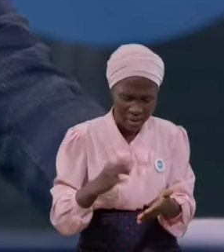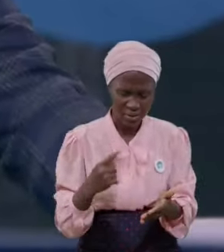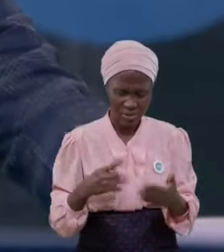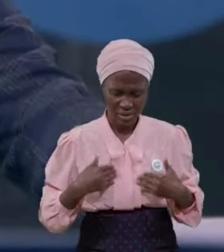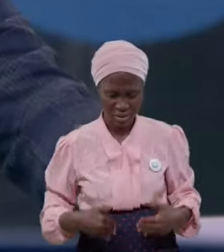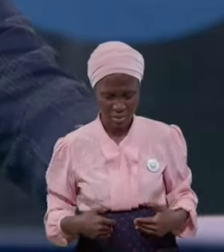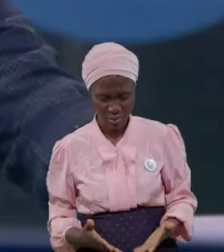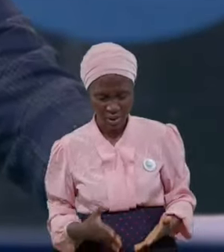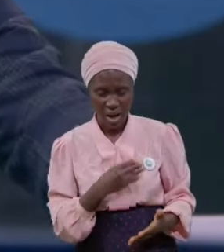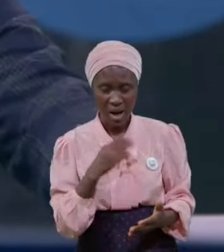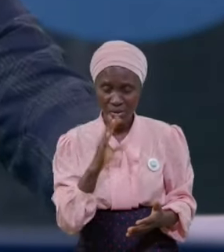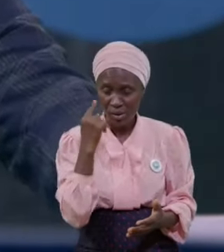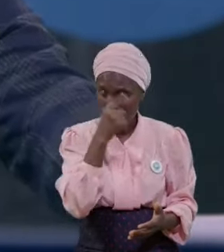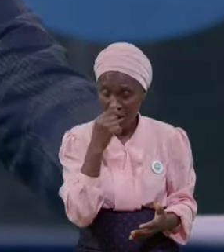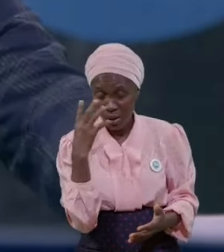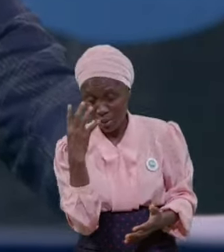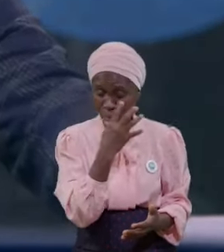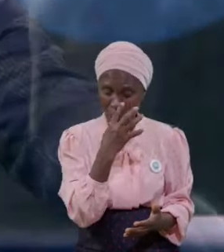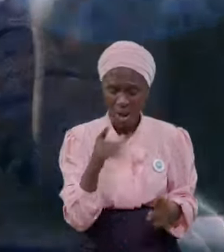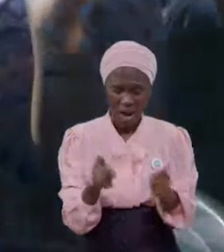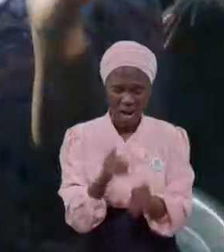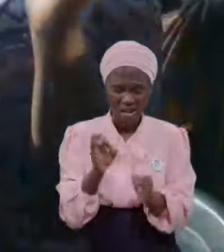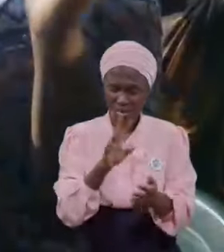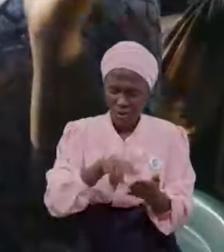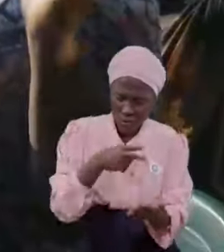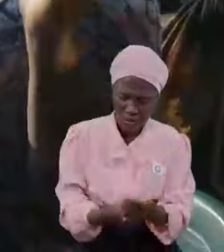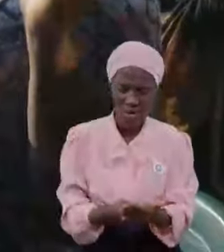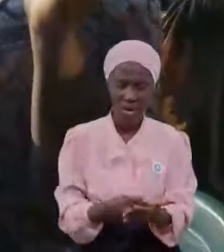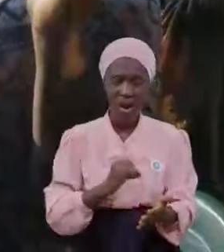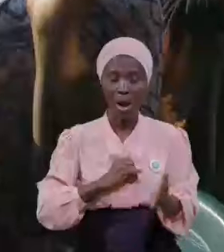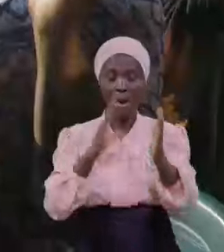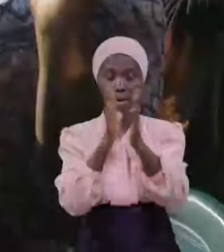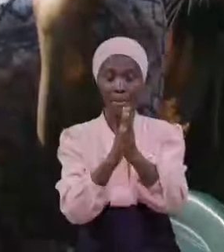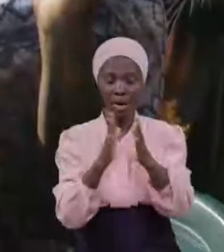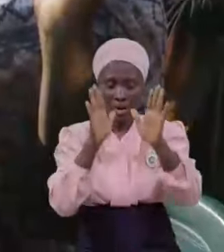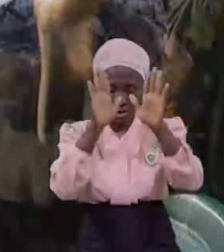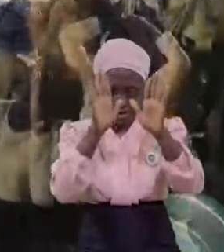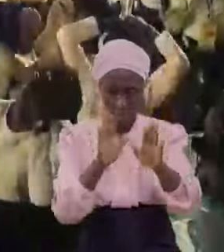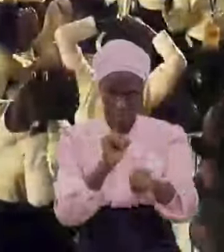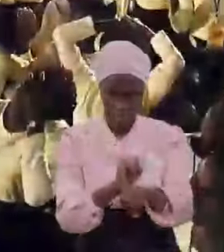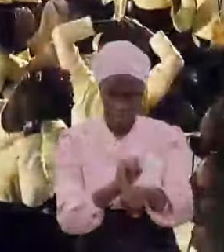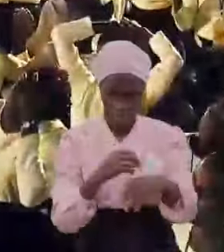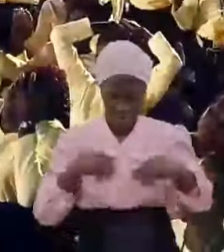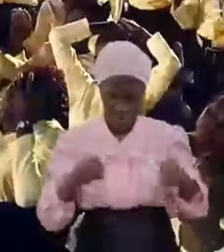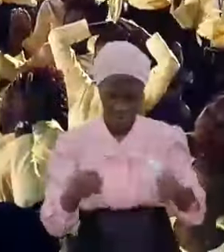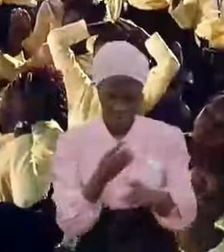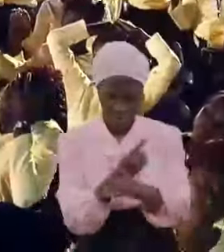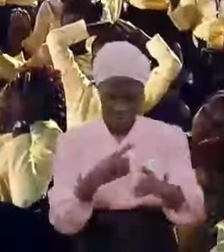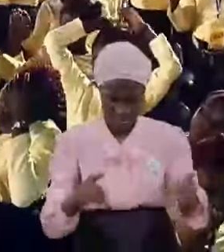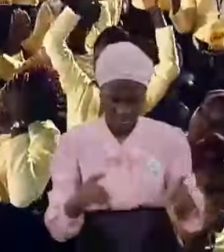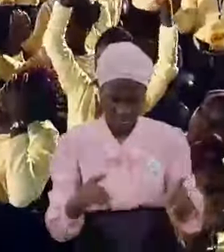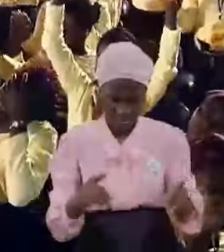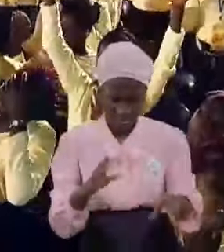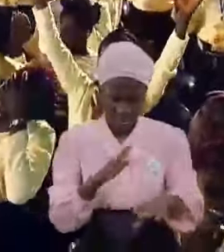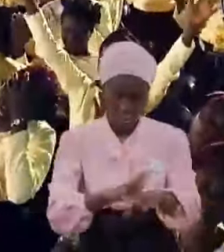pray miracle, yes. Healing, yes. Deliverance, yes. Upon your life now in